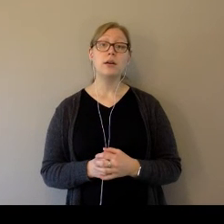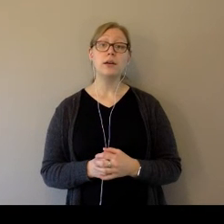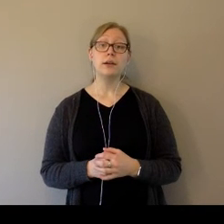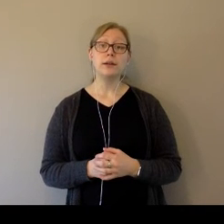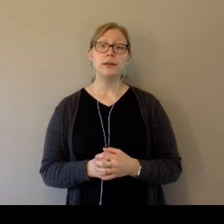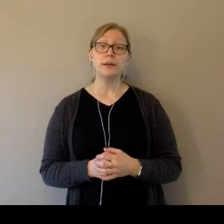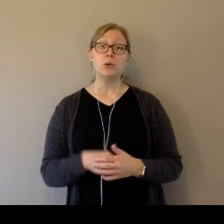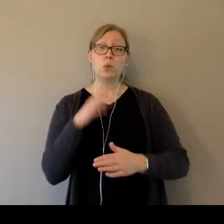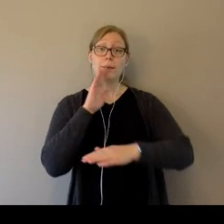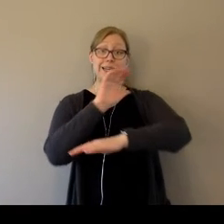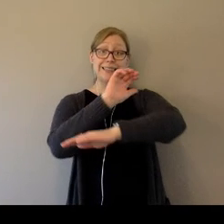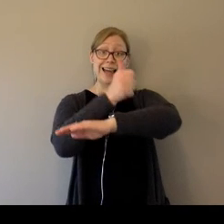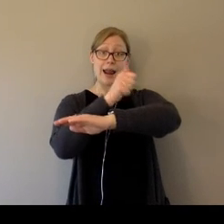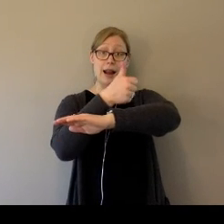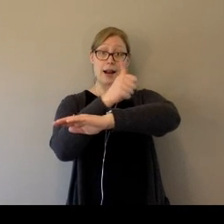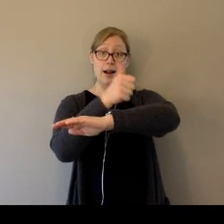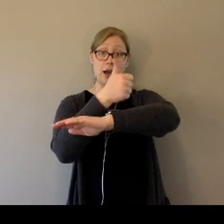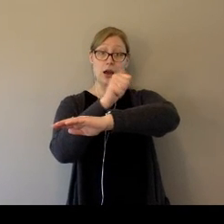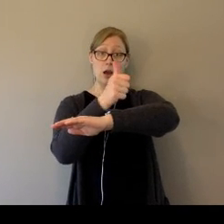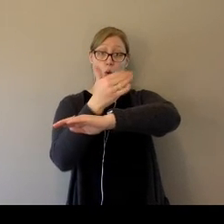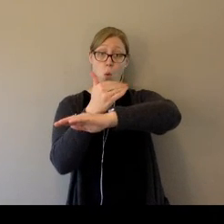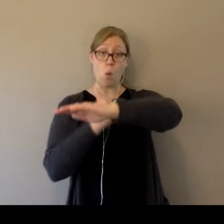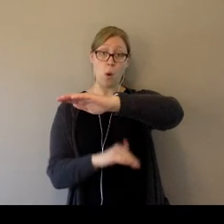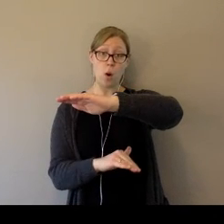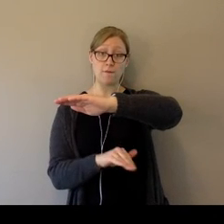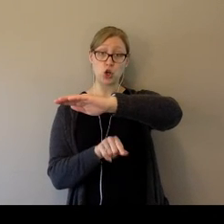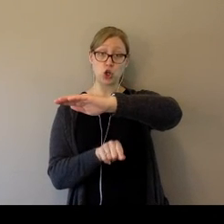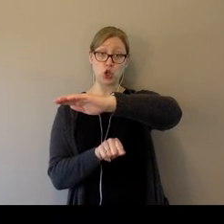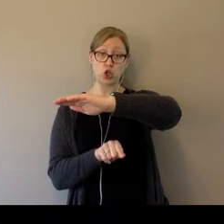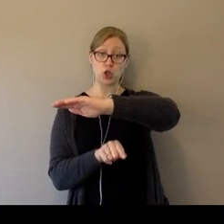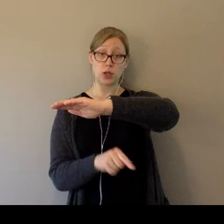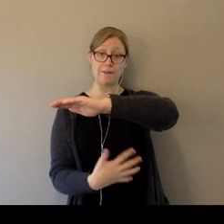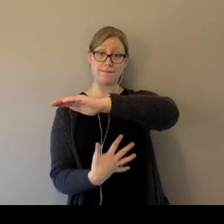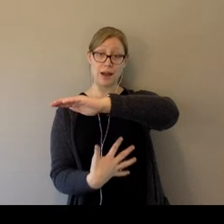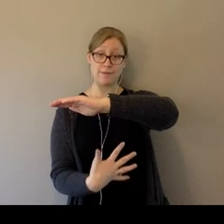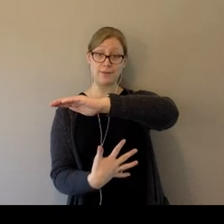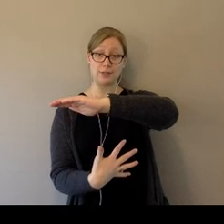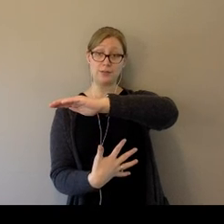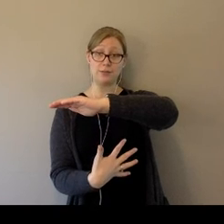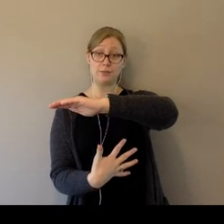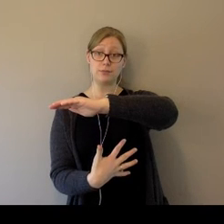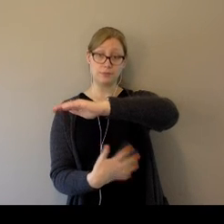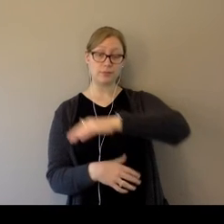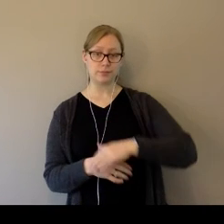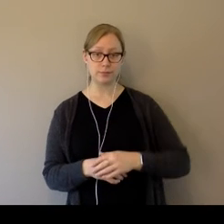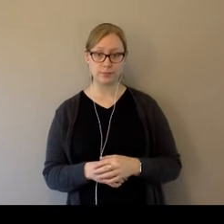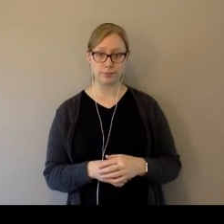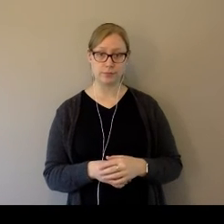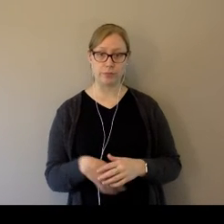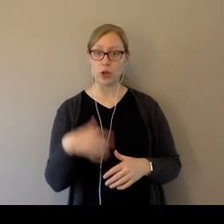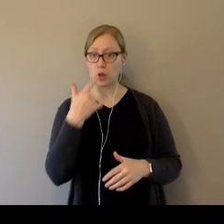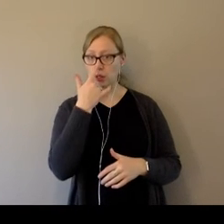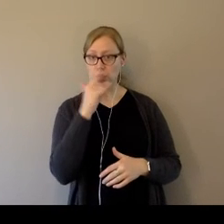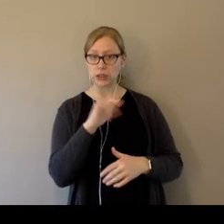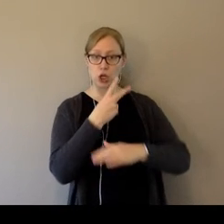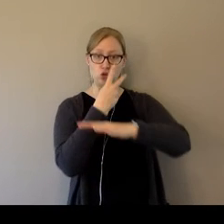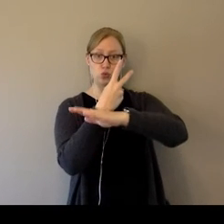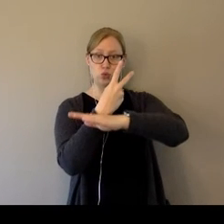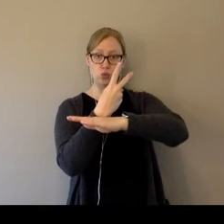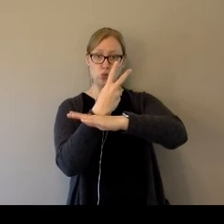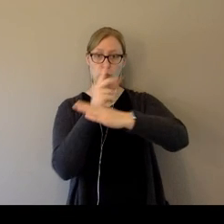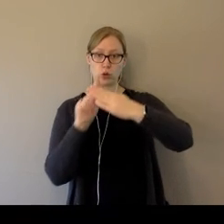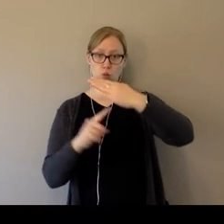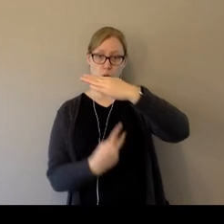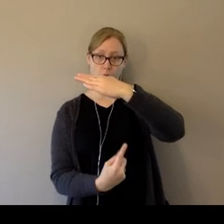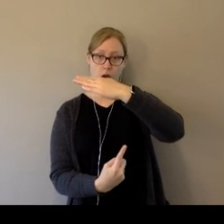is going to be 10 over 5. And so it looks like a ratio of 2 to 1 from